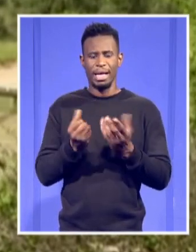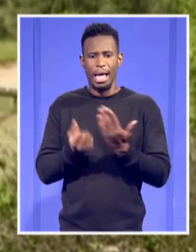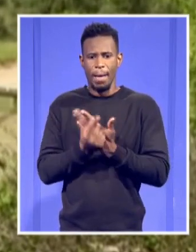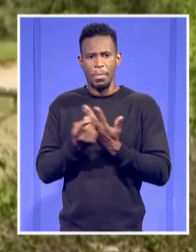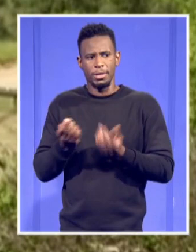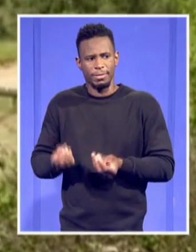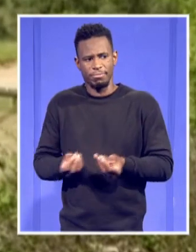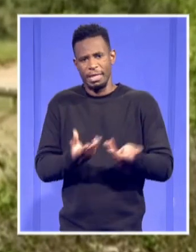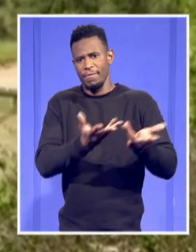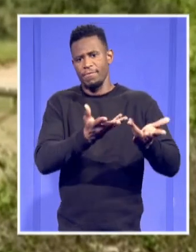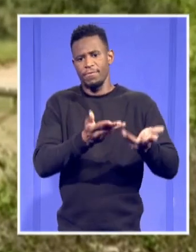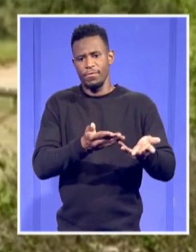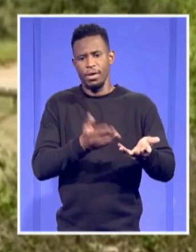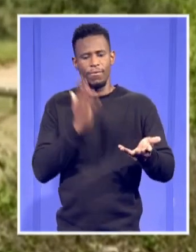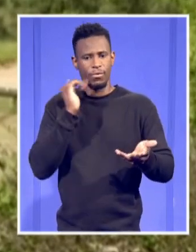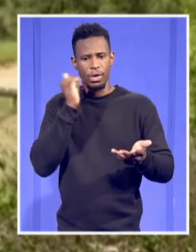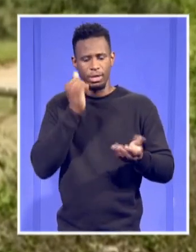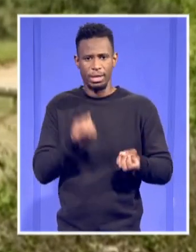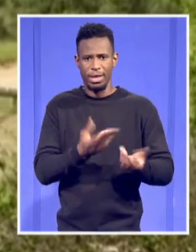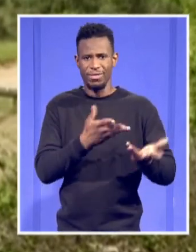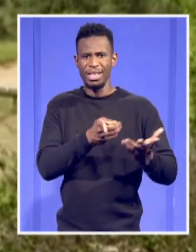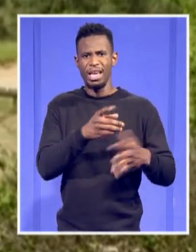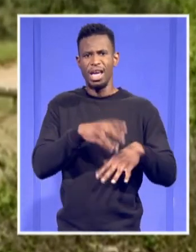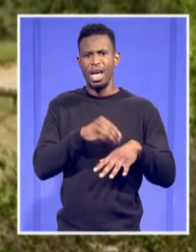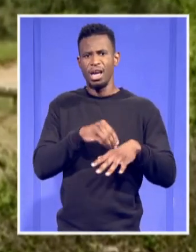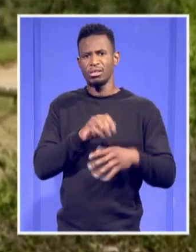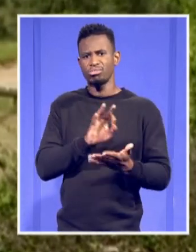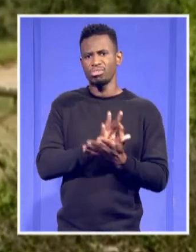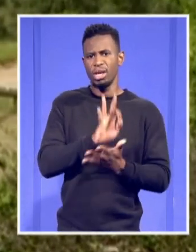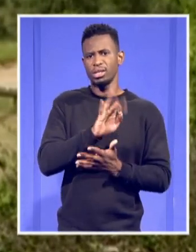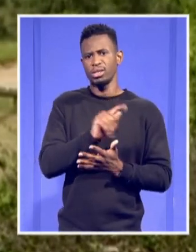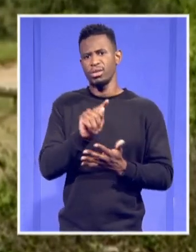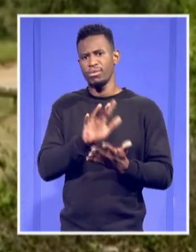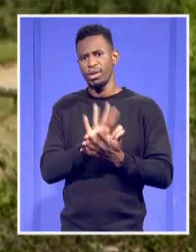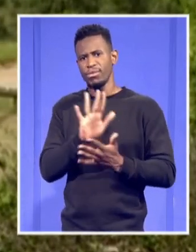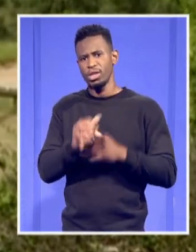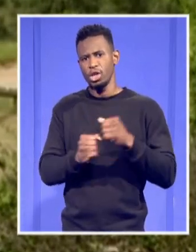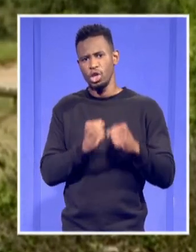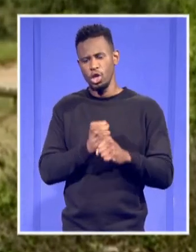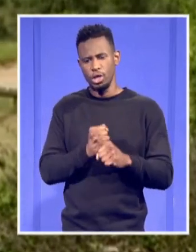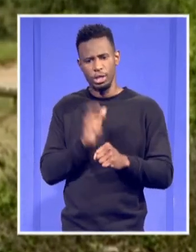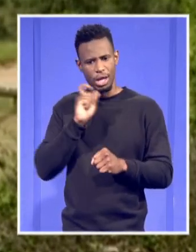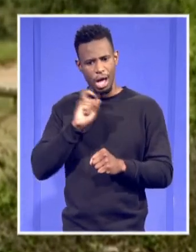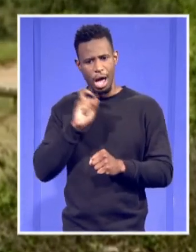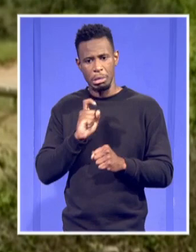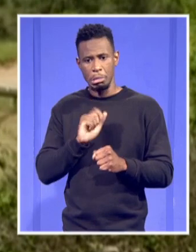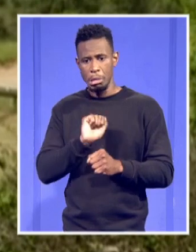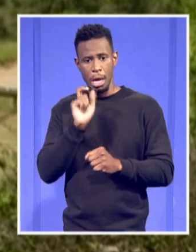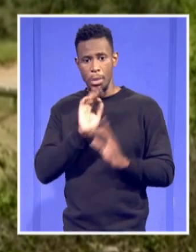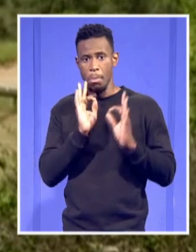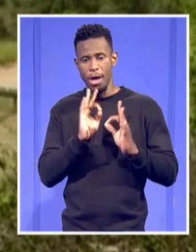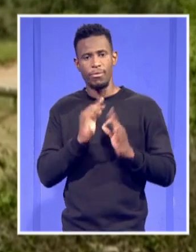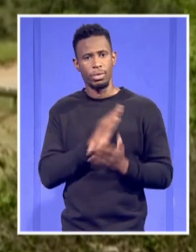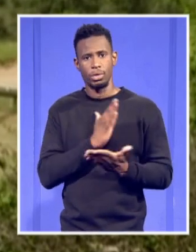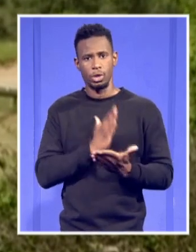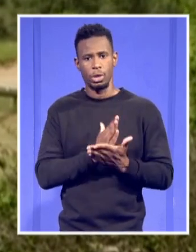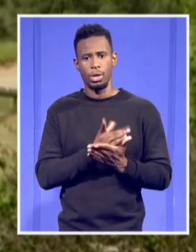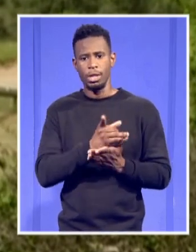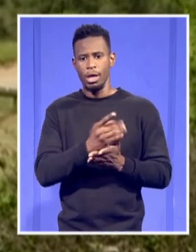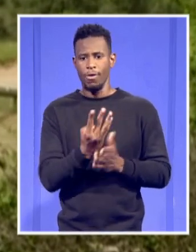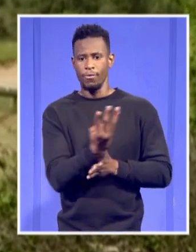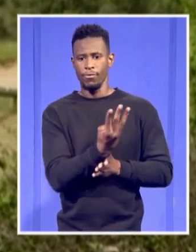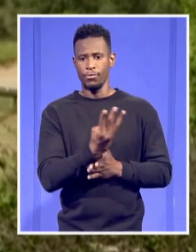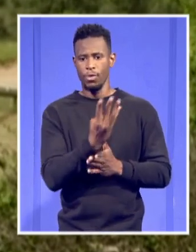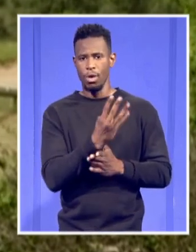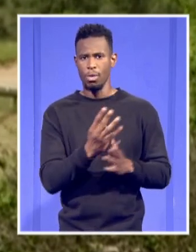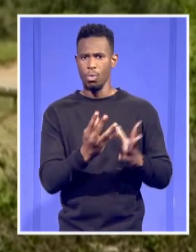And they were around between 13 and 15 years old. We can never be quite sure of their ages, and they've lived together for